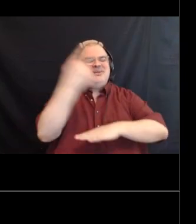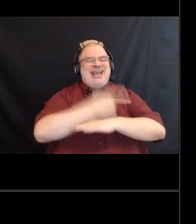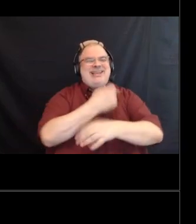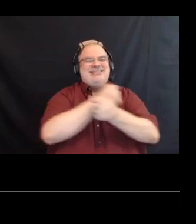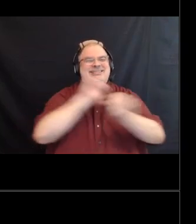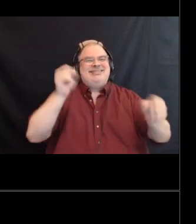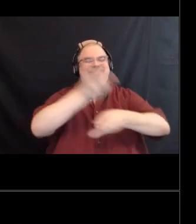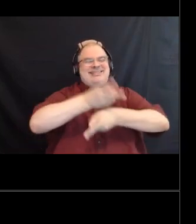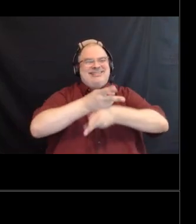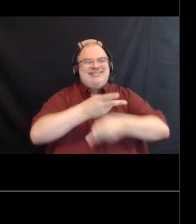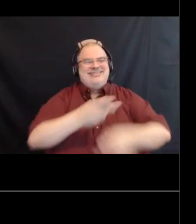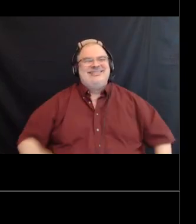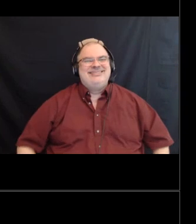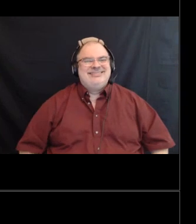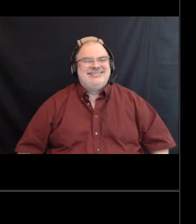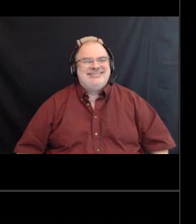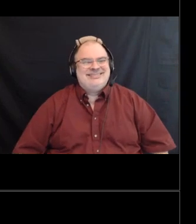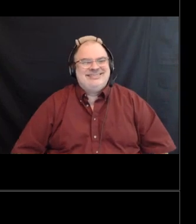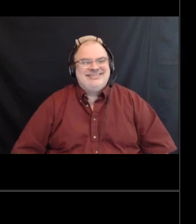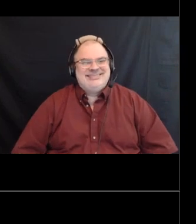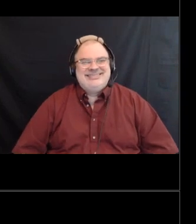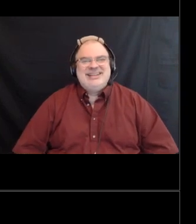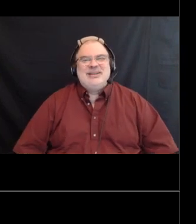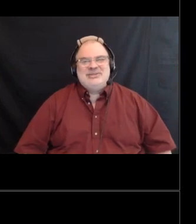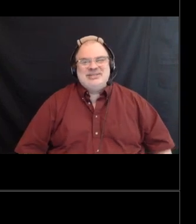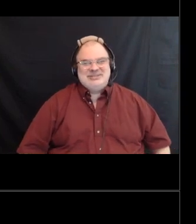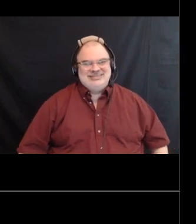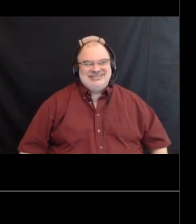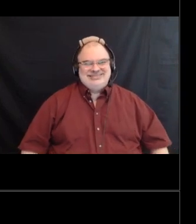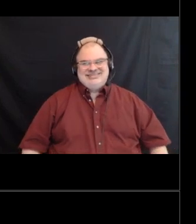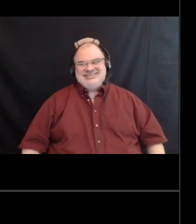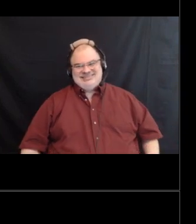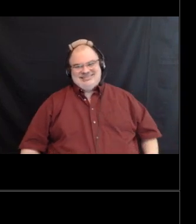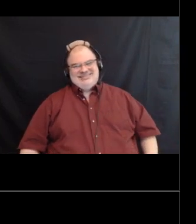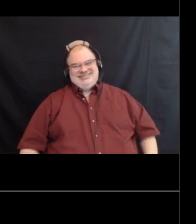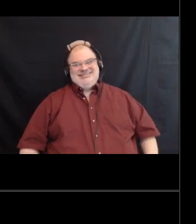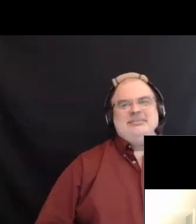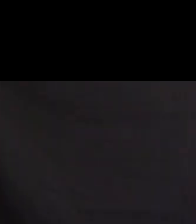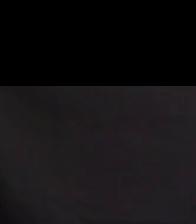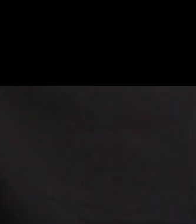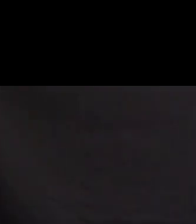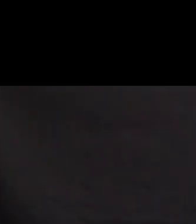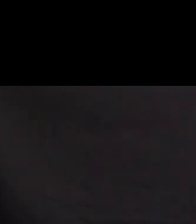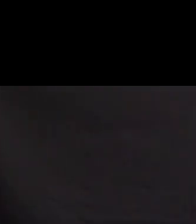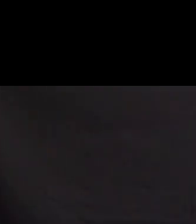You too. Bye.